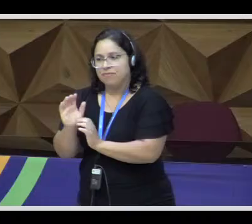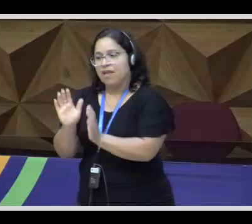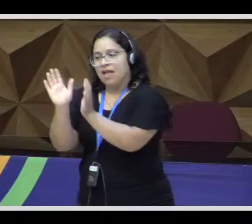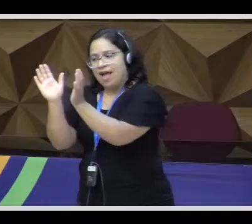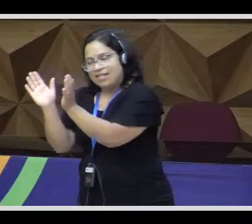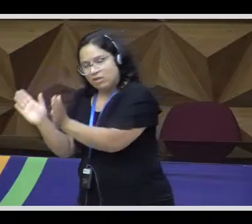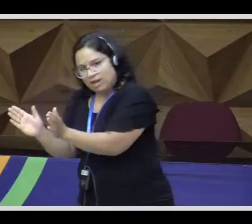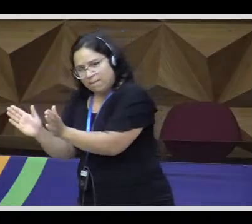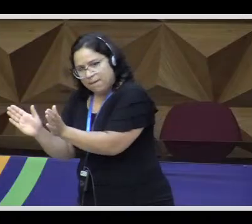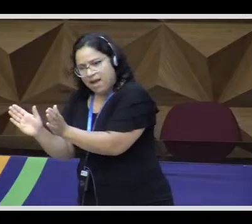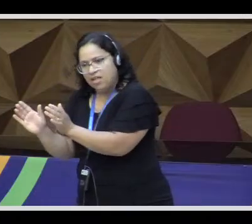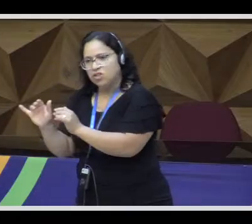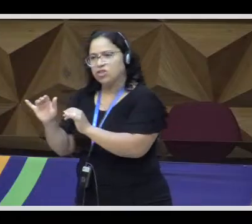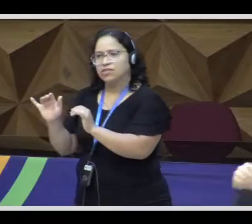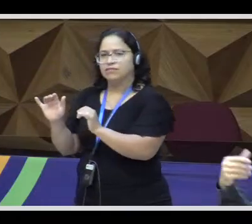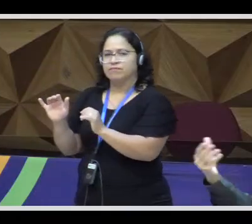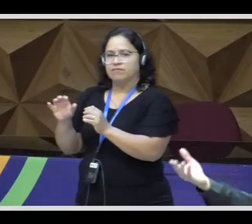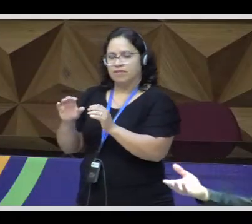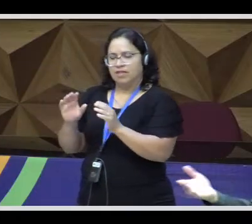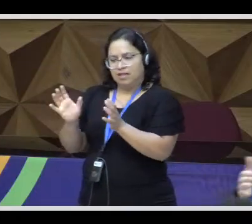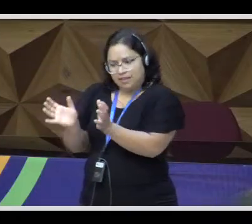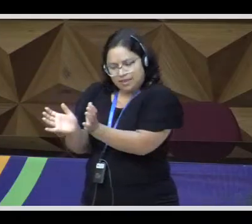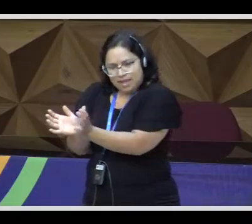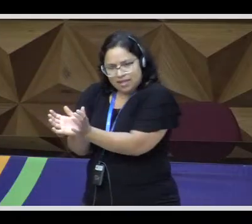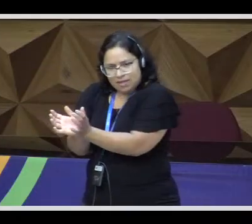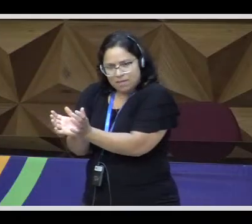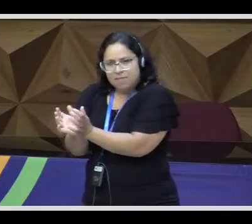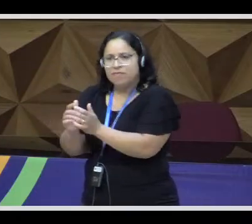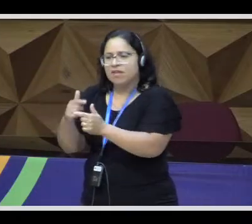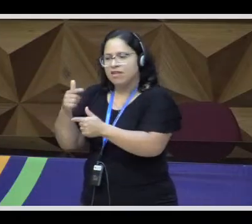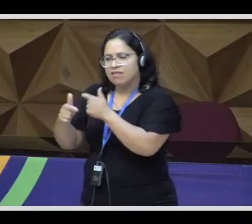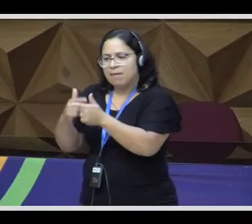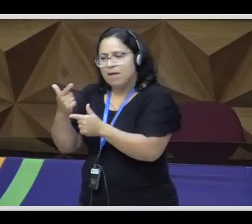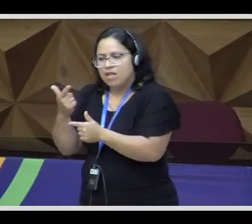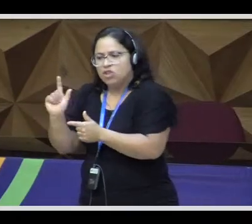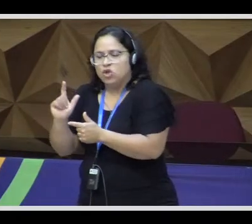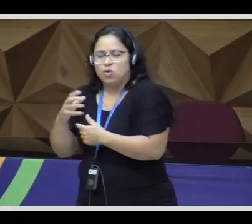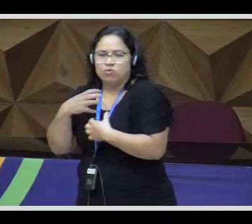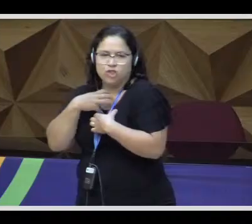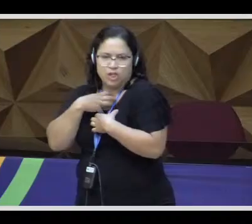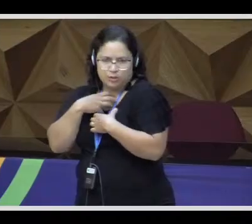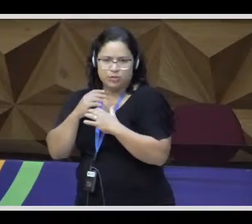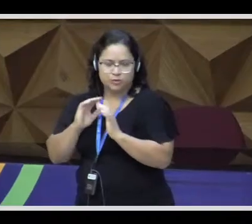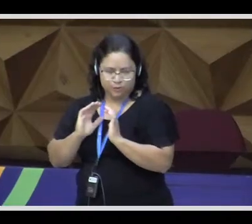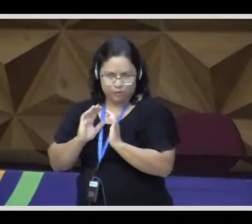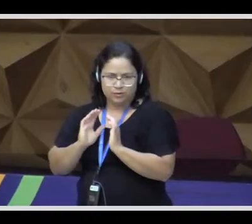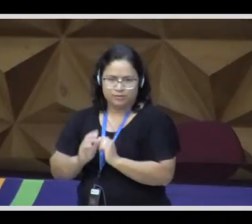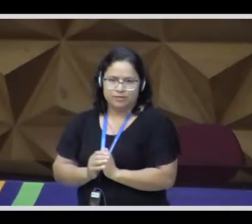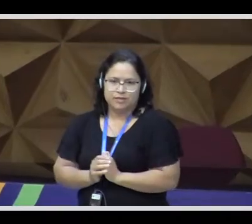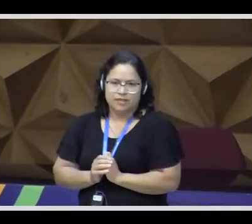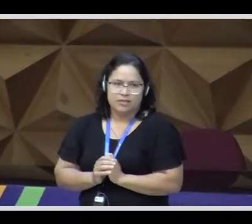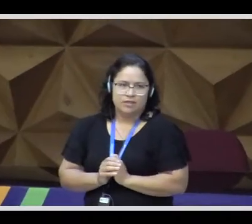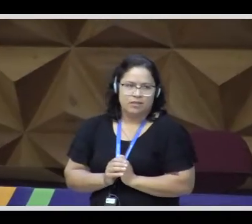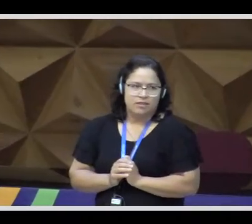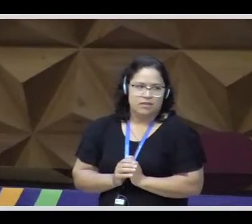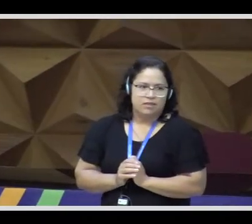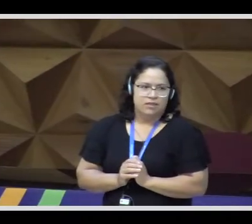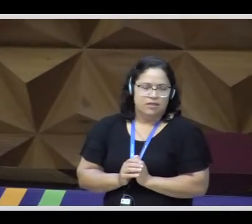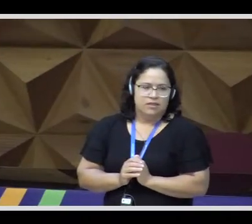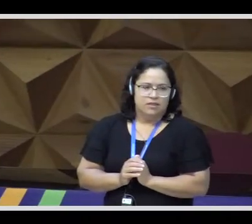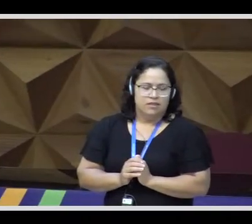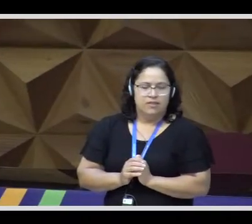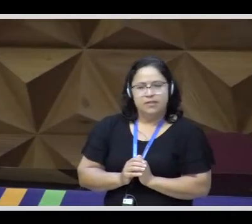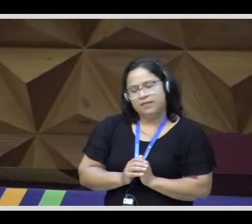lab working the other way, more data-driven kind of choices. So what